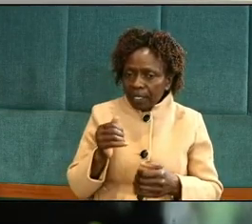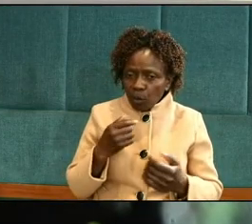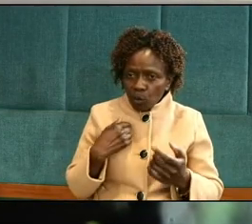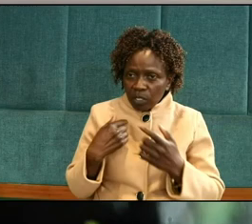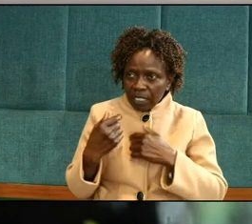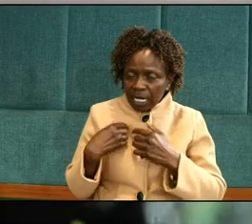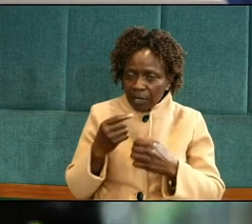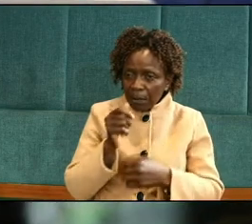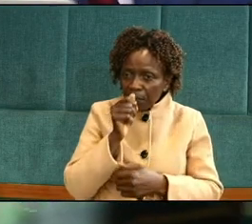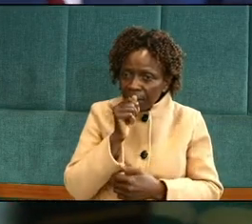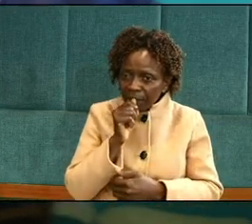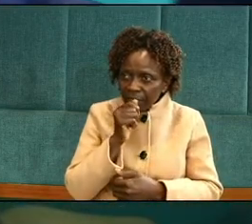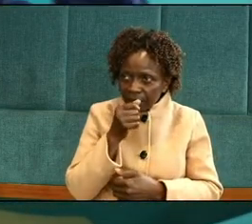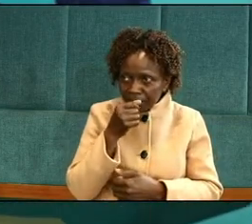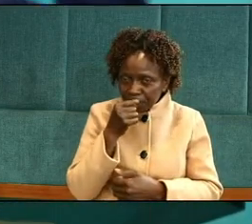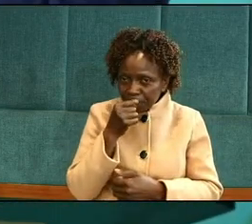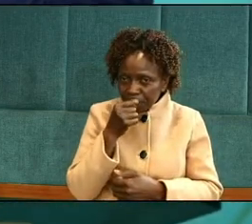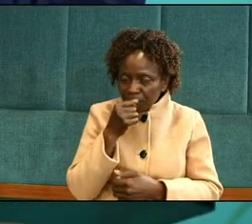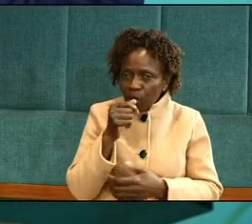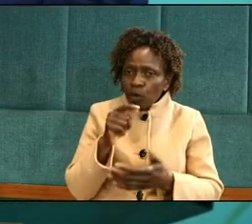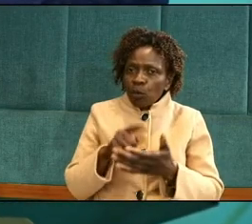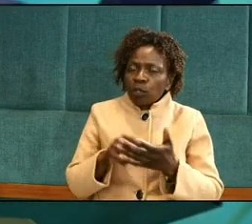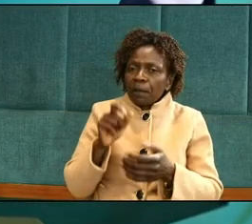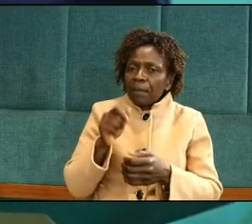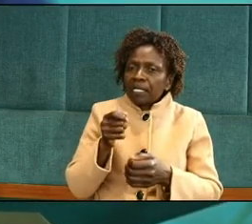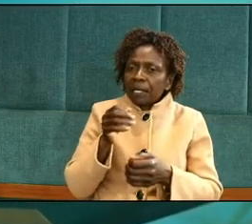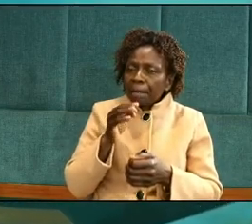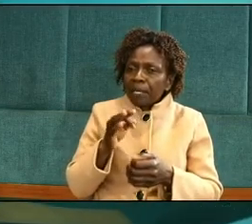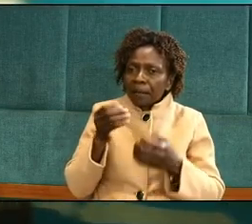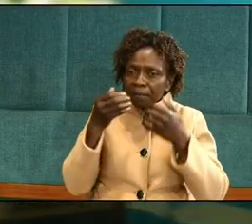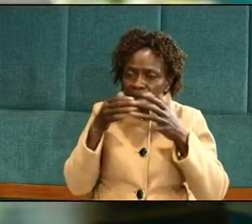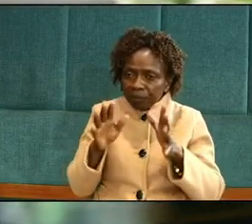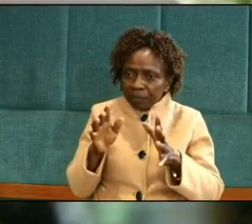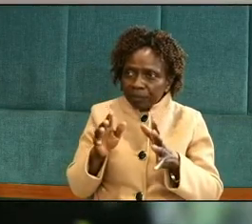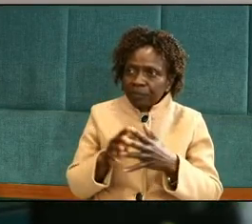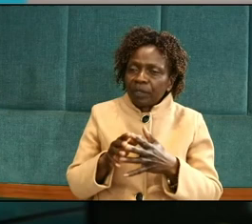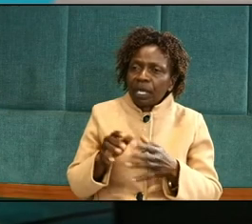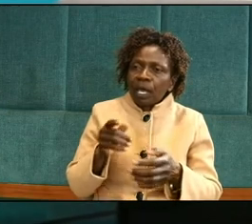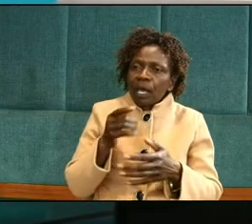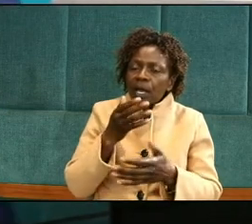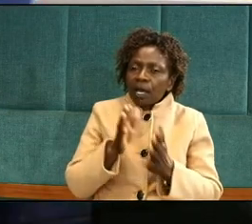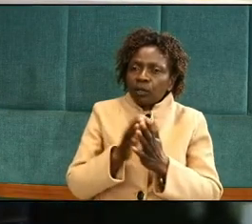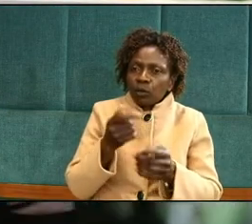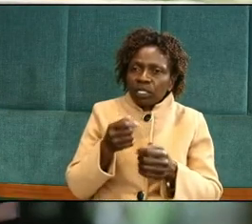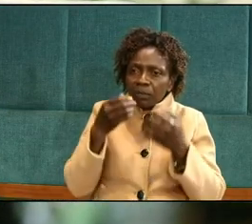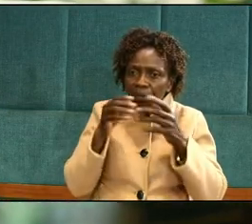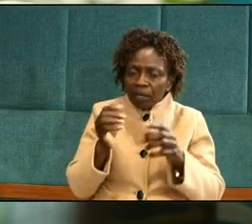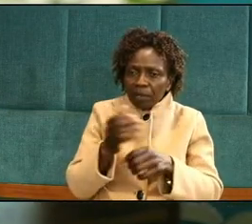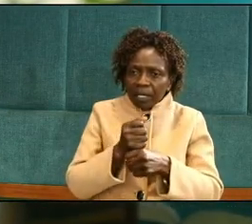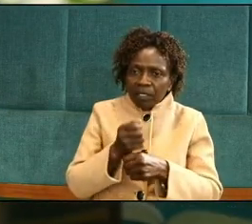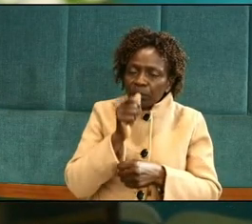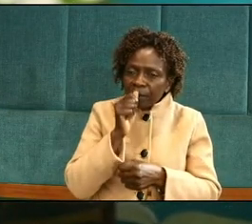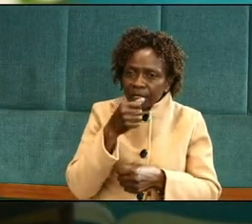considered private is what we have made public, and what should be public is what we have made to be private.